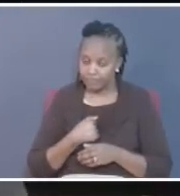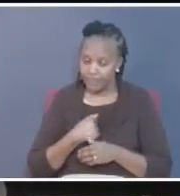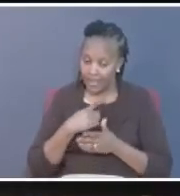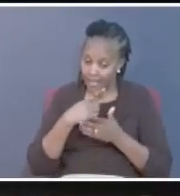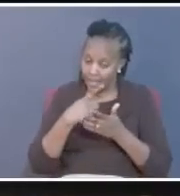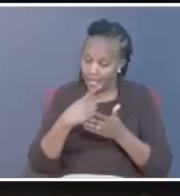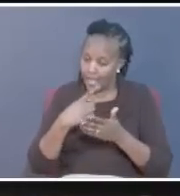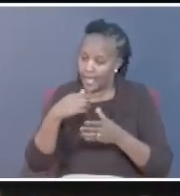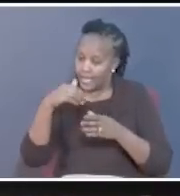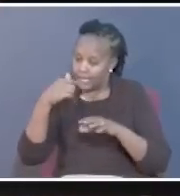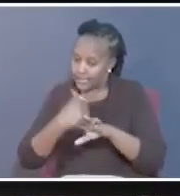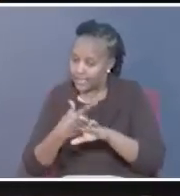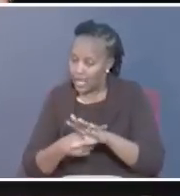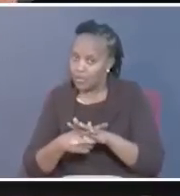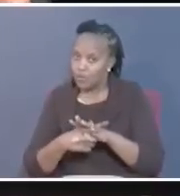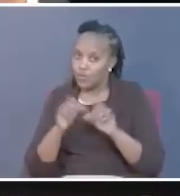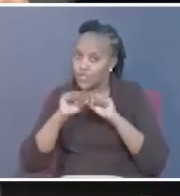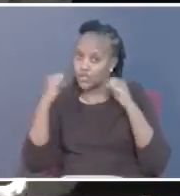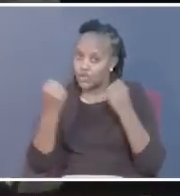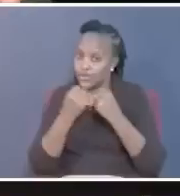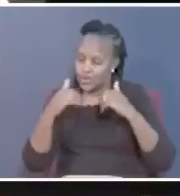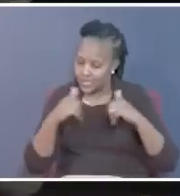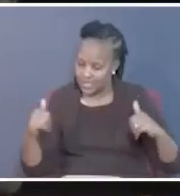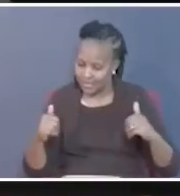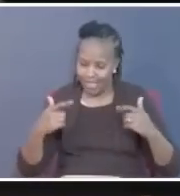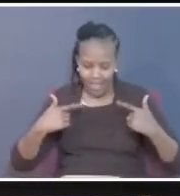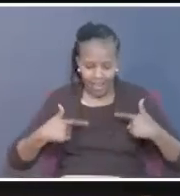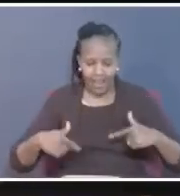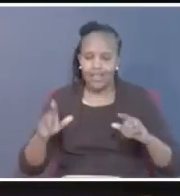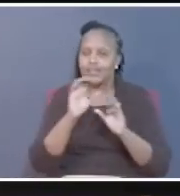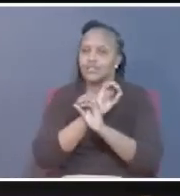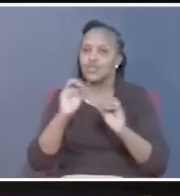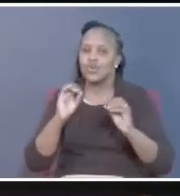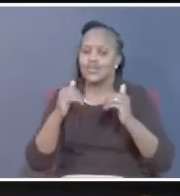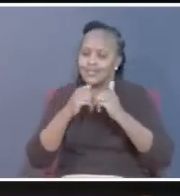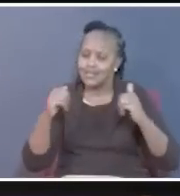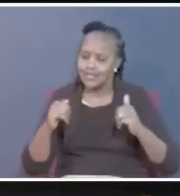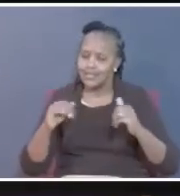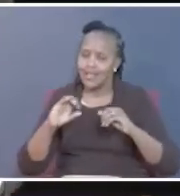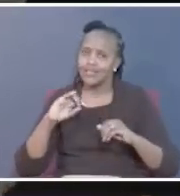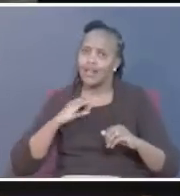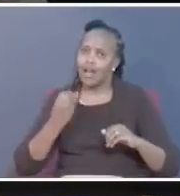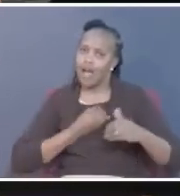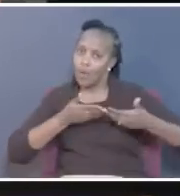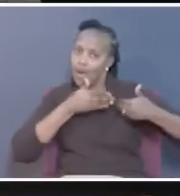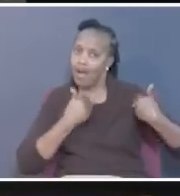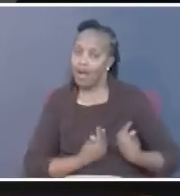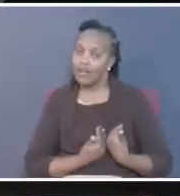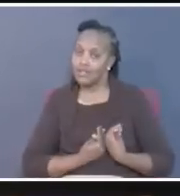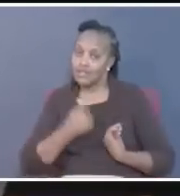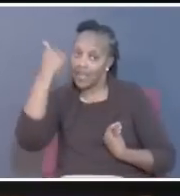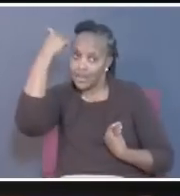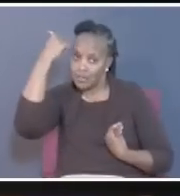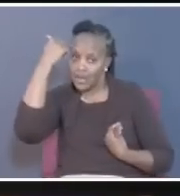social distancing, let us not distance our hearts and minds from one another or from those who need